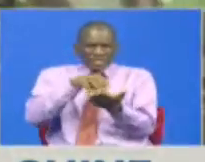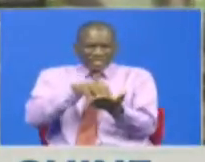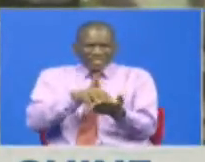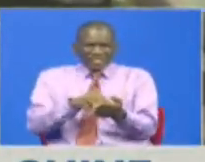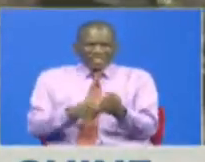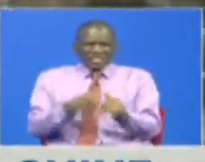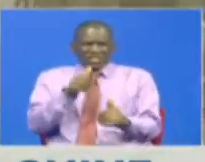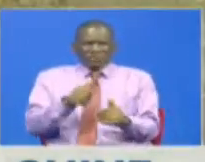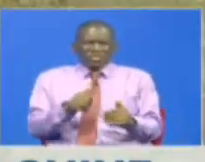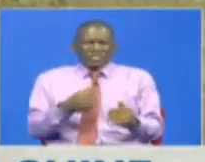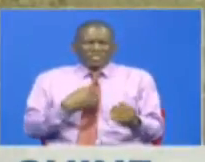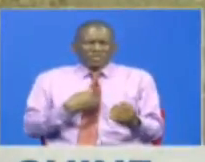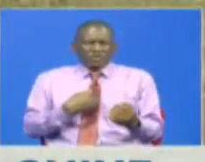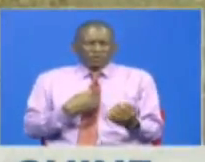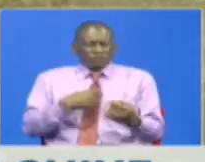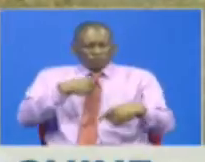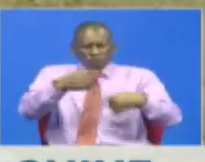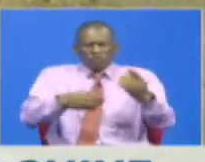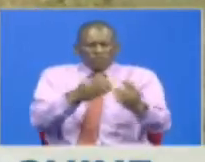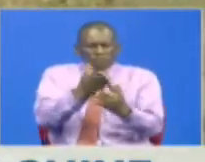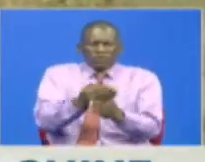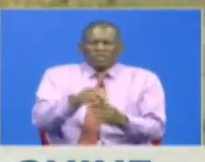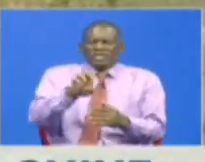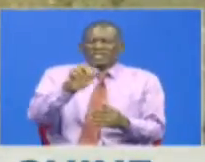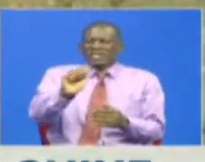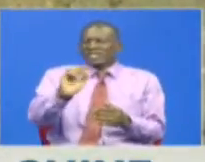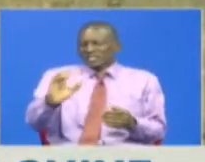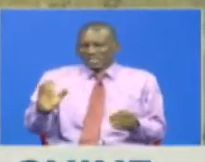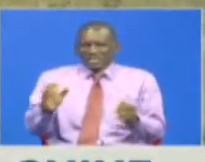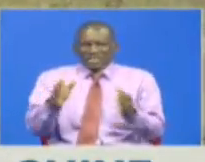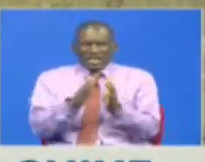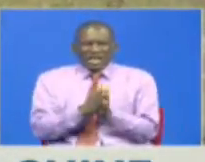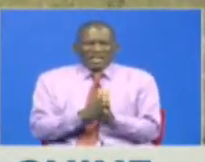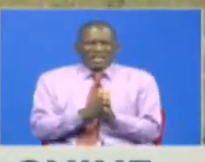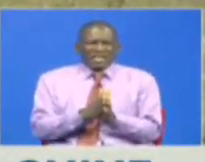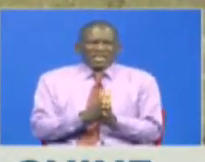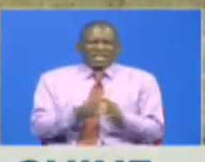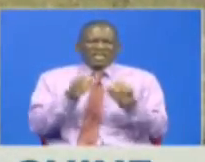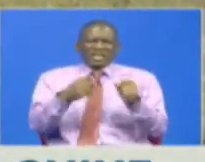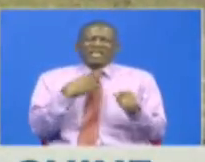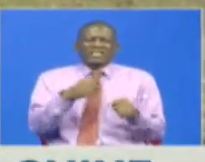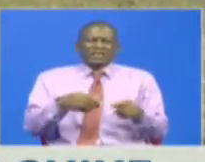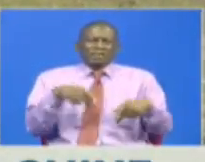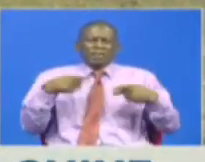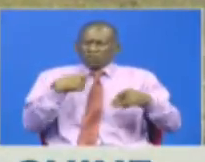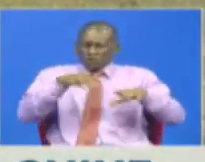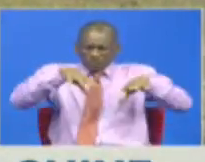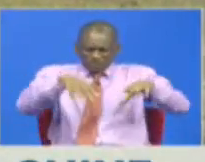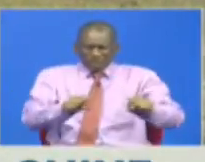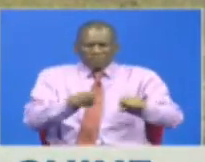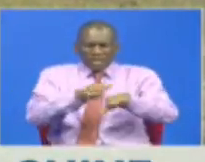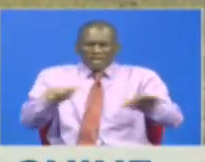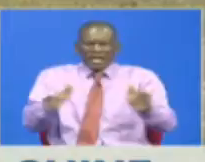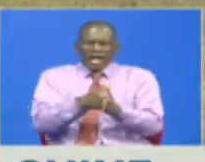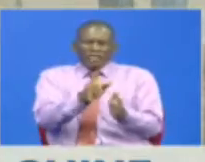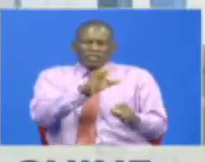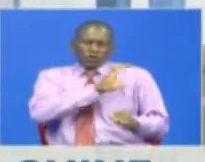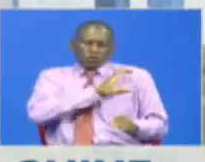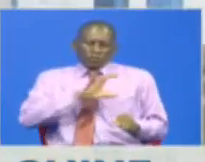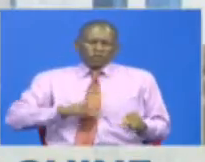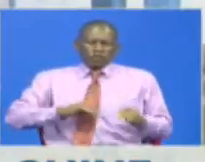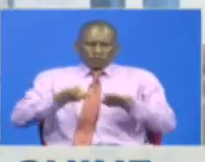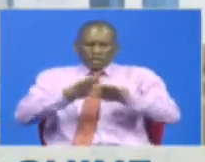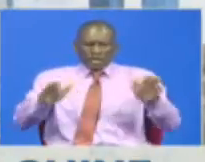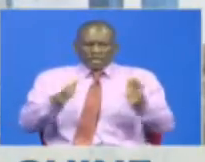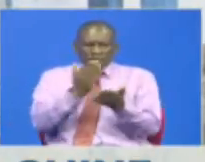battle between the EACC and I would say the grabbers and the Commissioner of Land and some of his officers. The